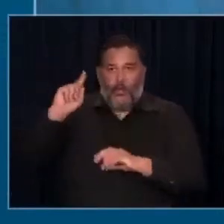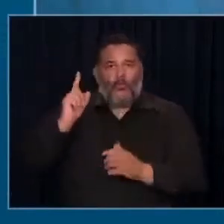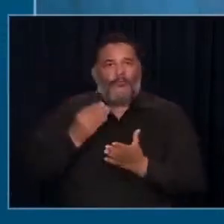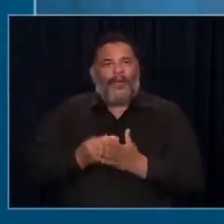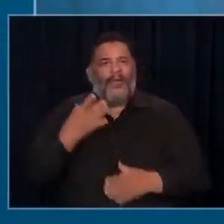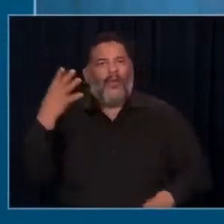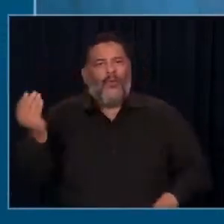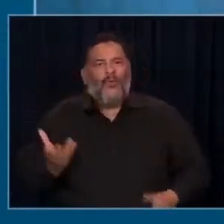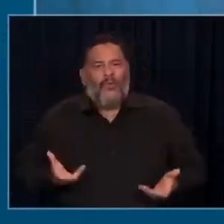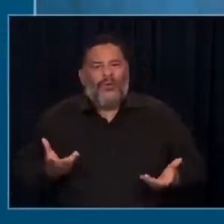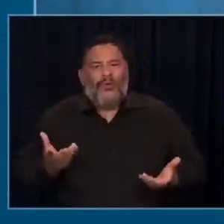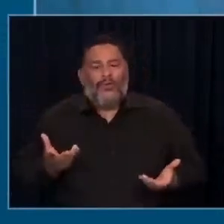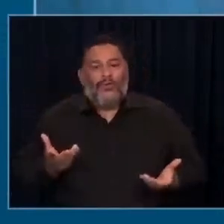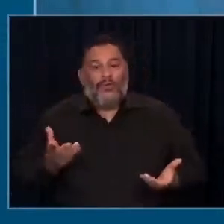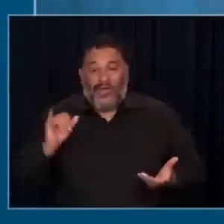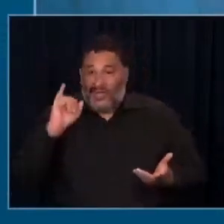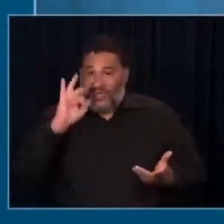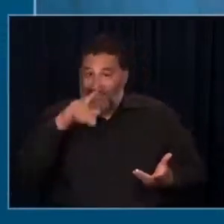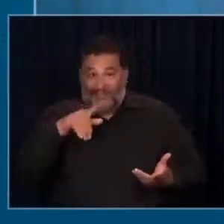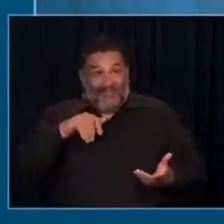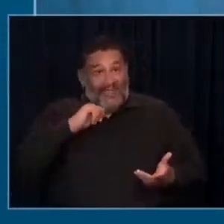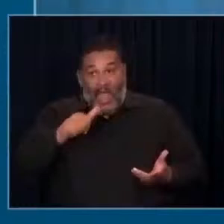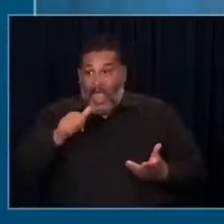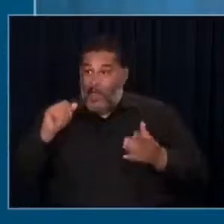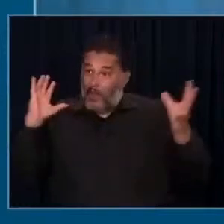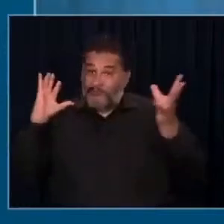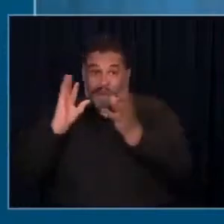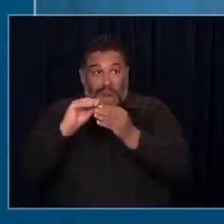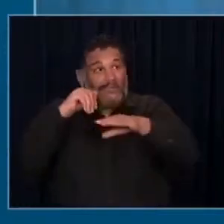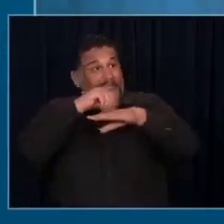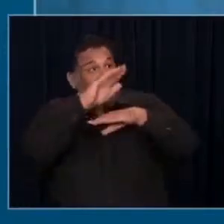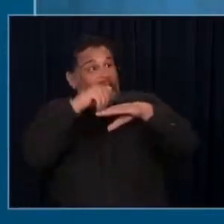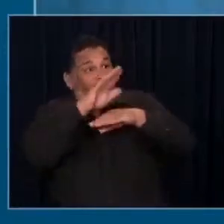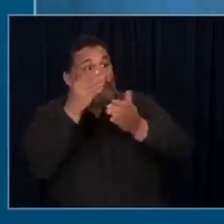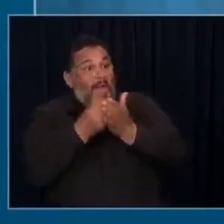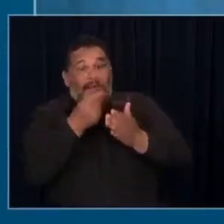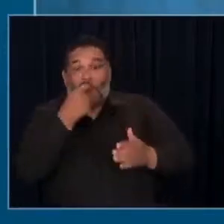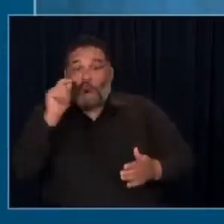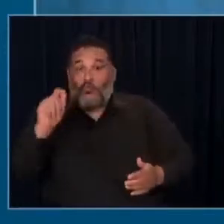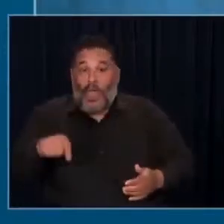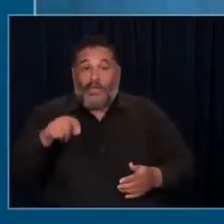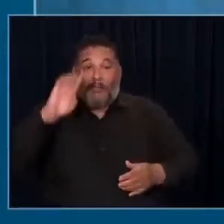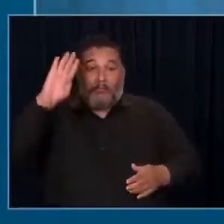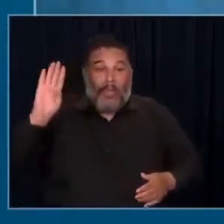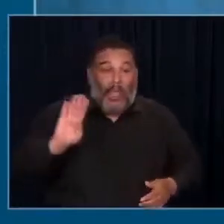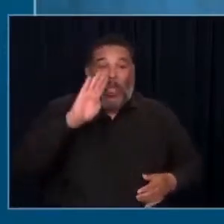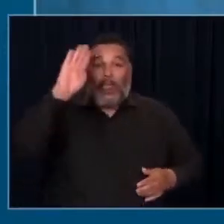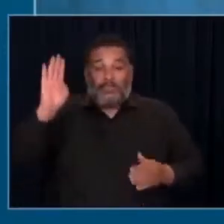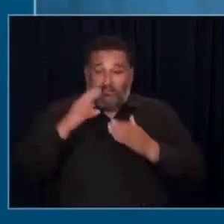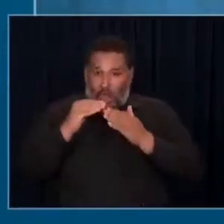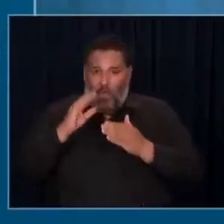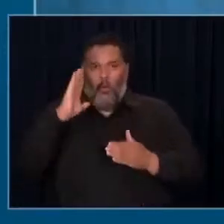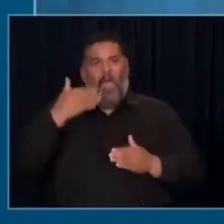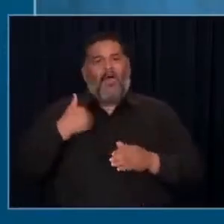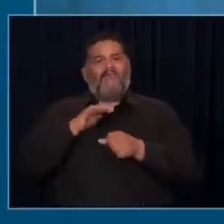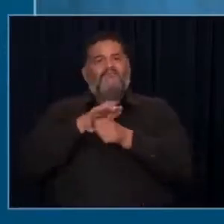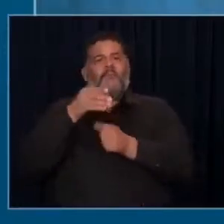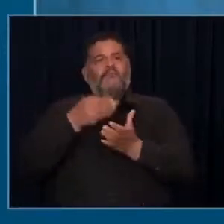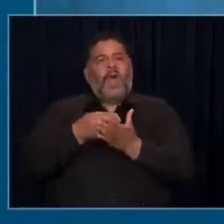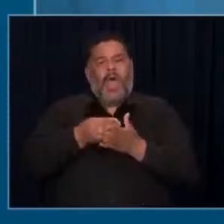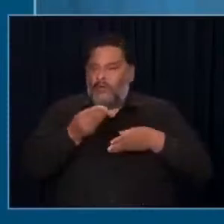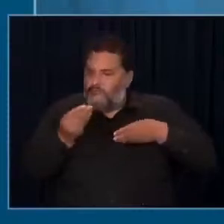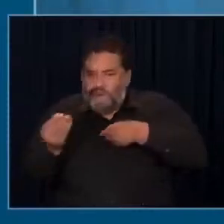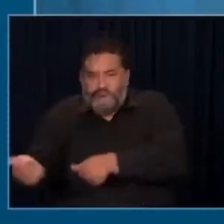If you hadn't have sent that to Ukraine, the billions of dollars, we would have money that we could take care